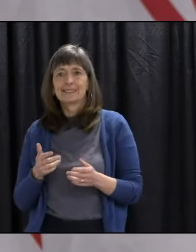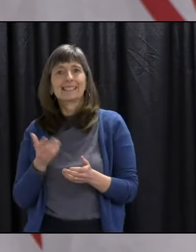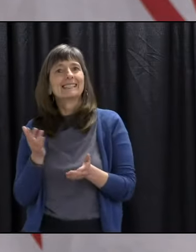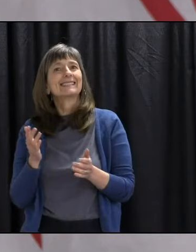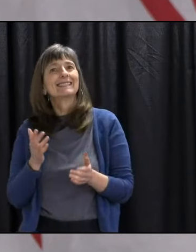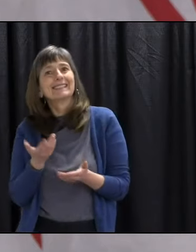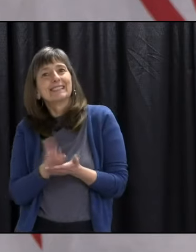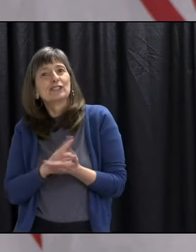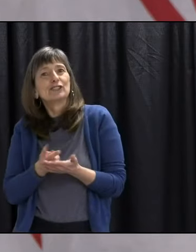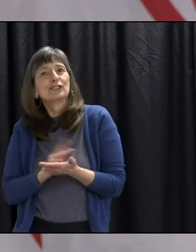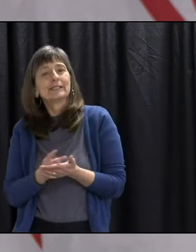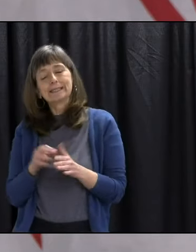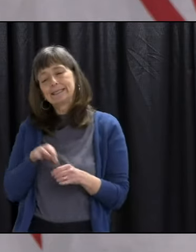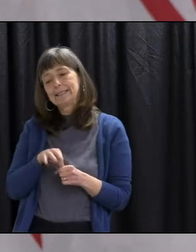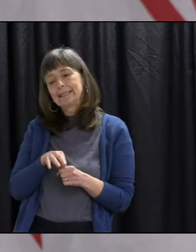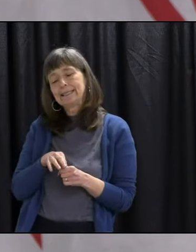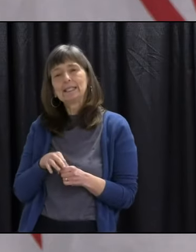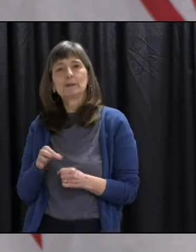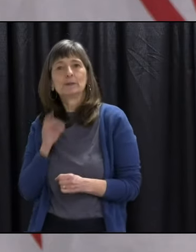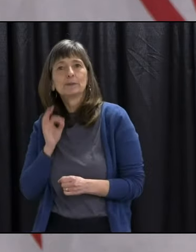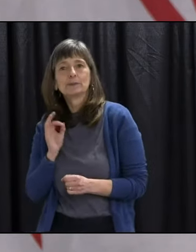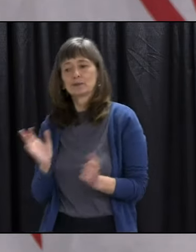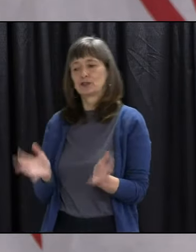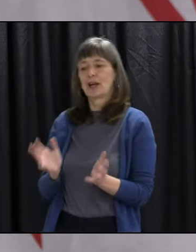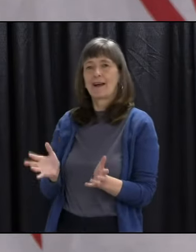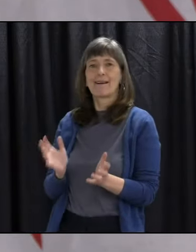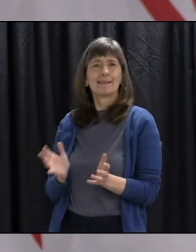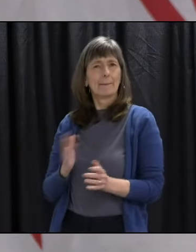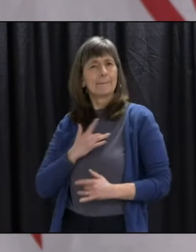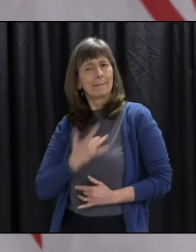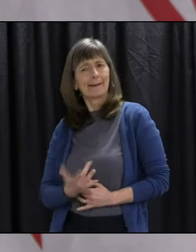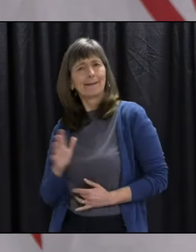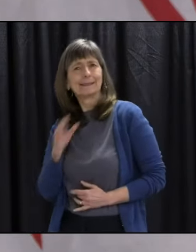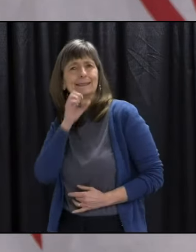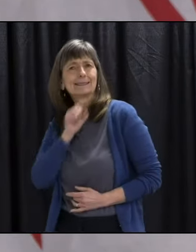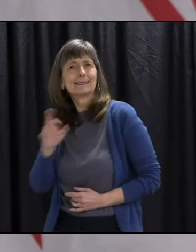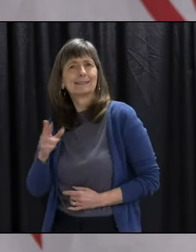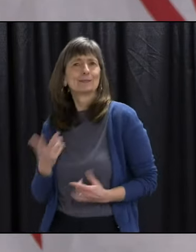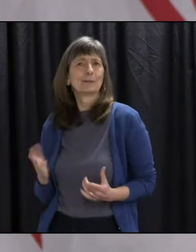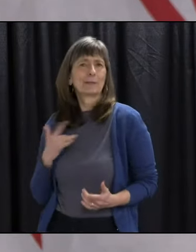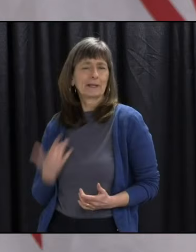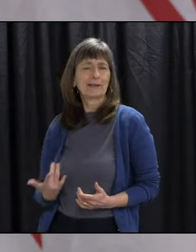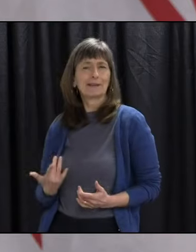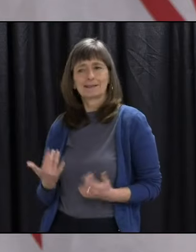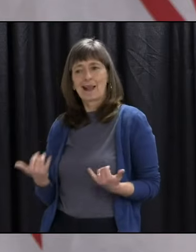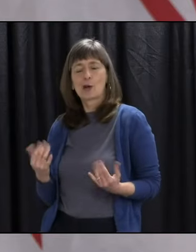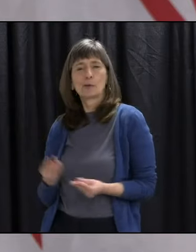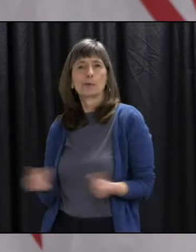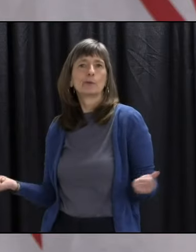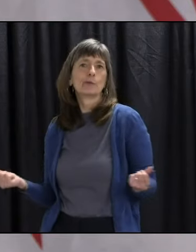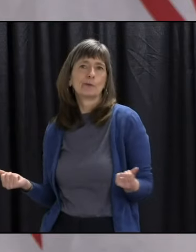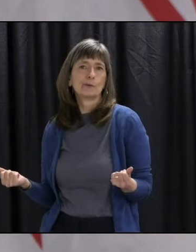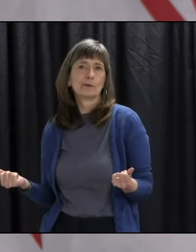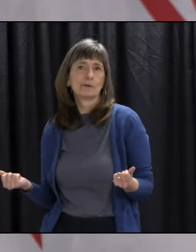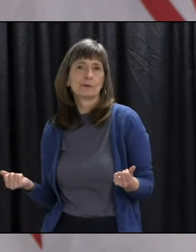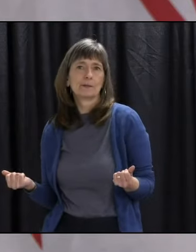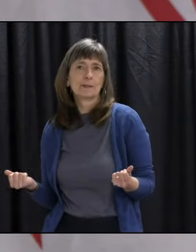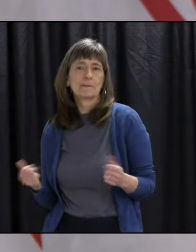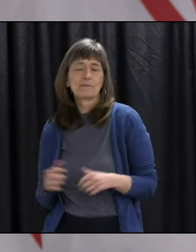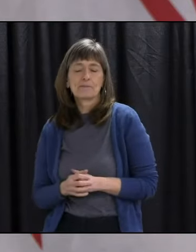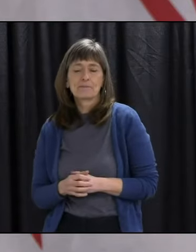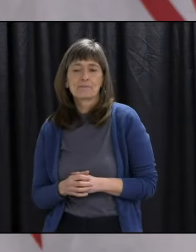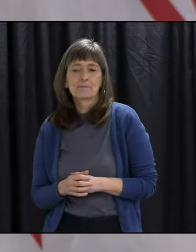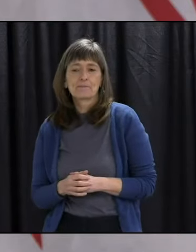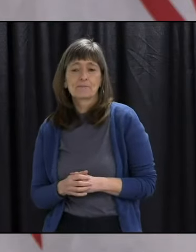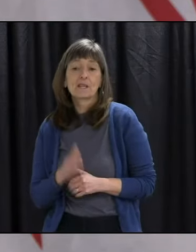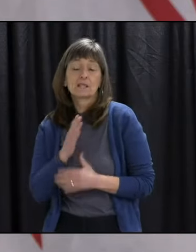and have a sip of tea or a coffee and having a chat with family and friends. There are seniors